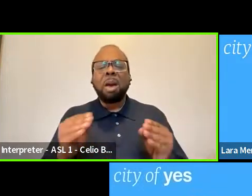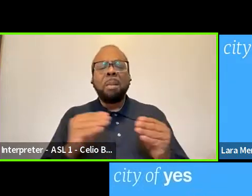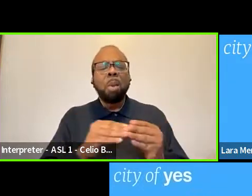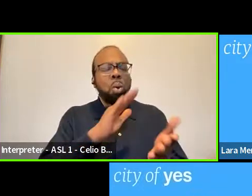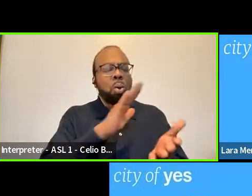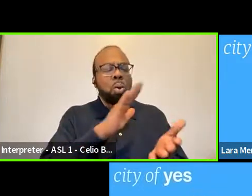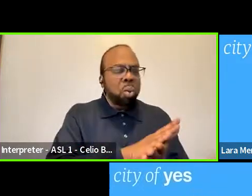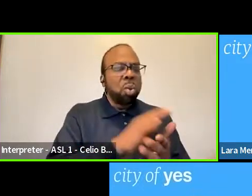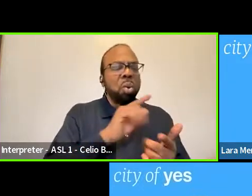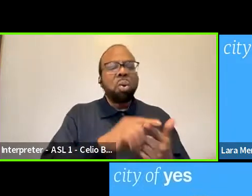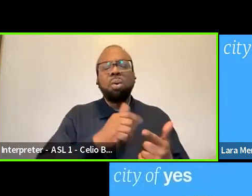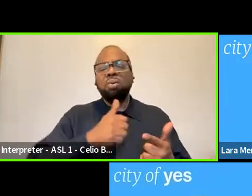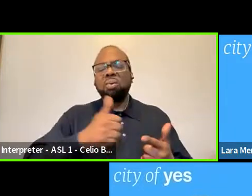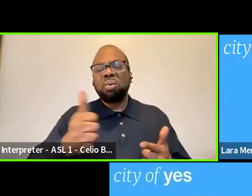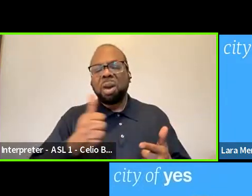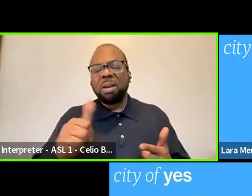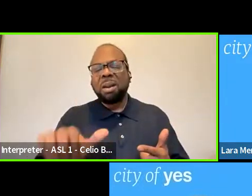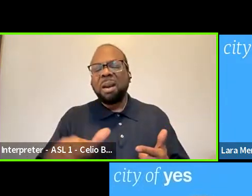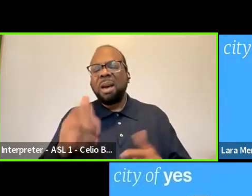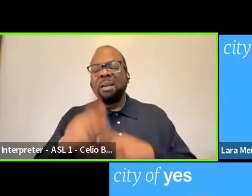and other types of infrastructure?